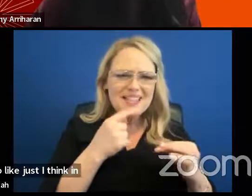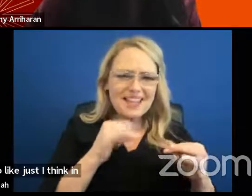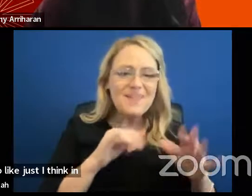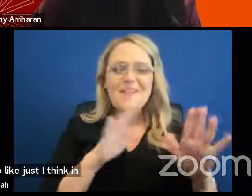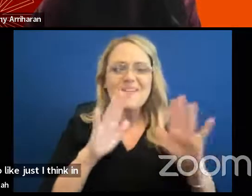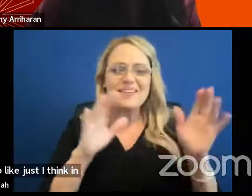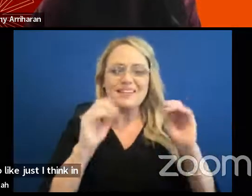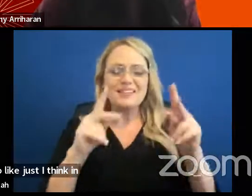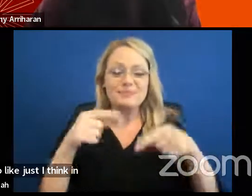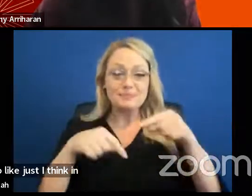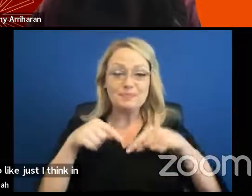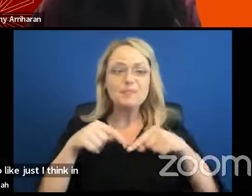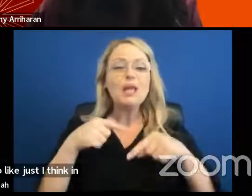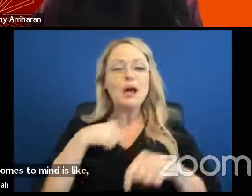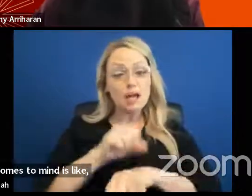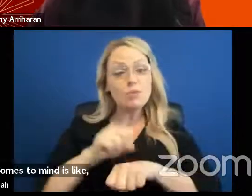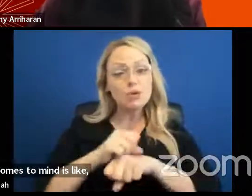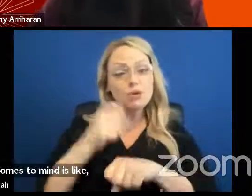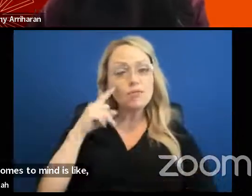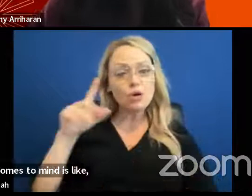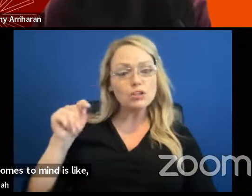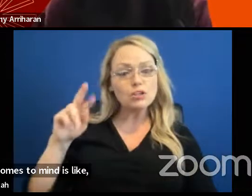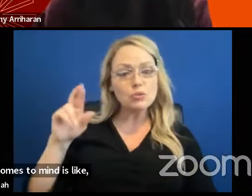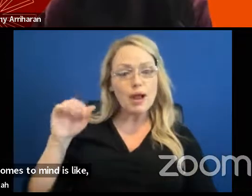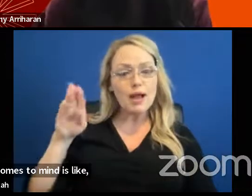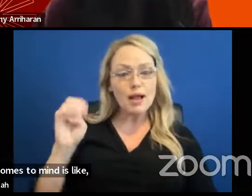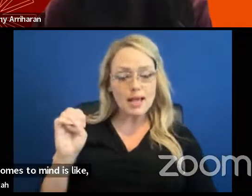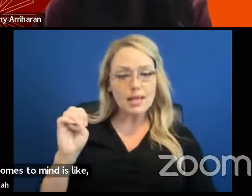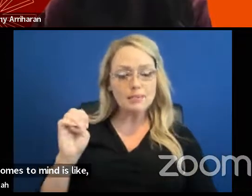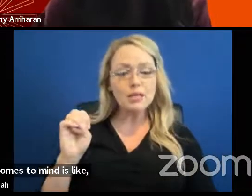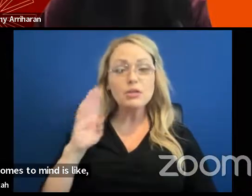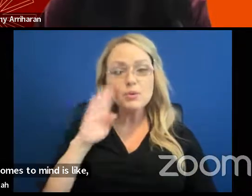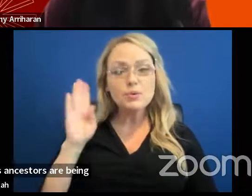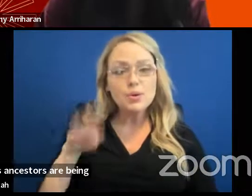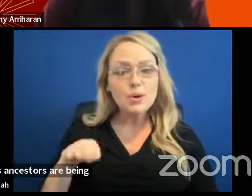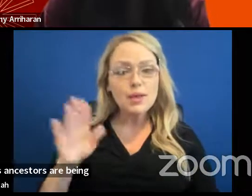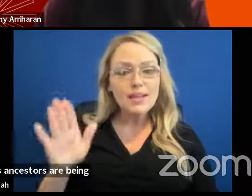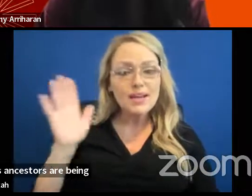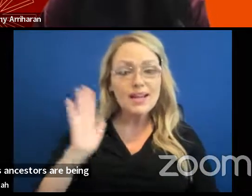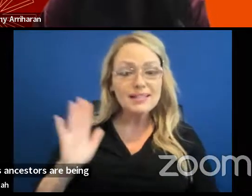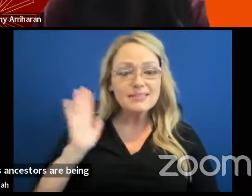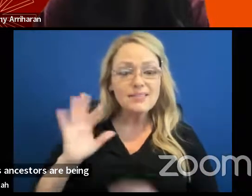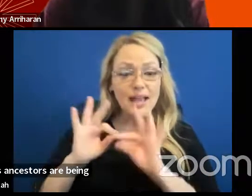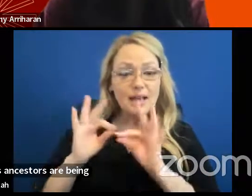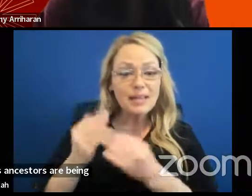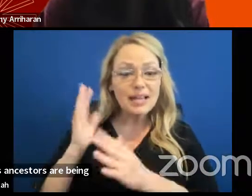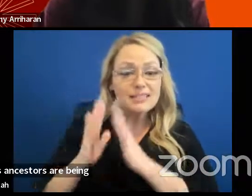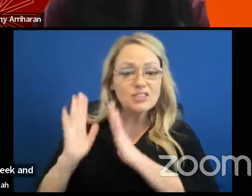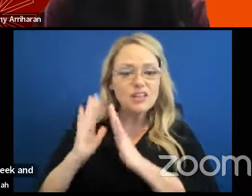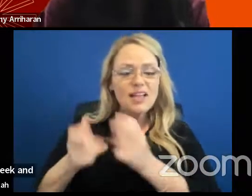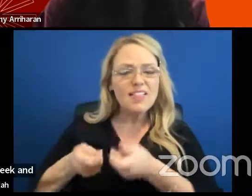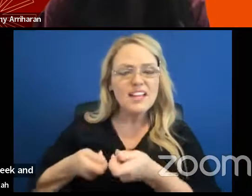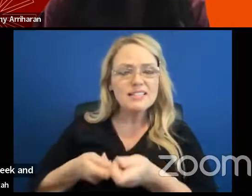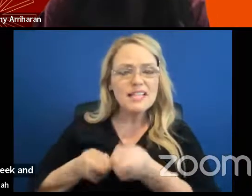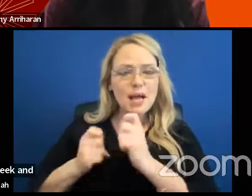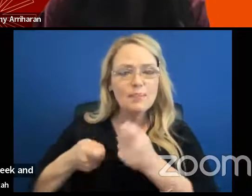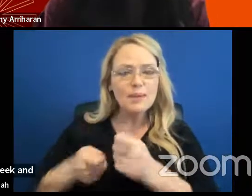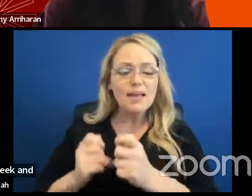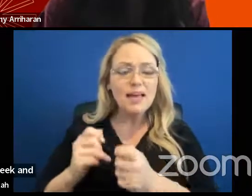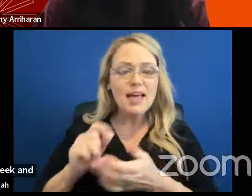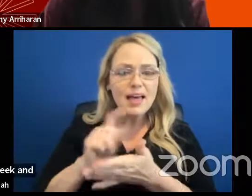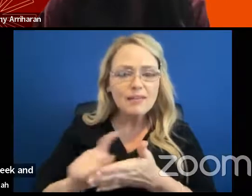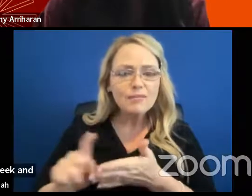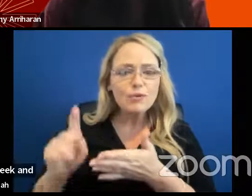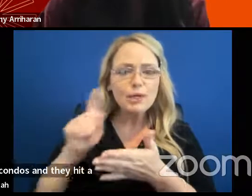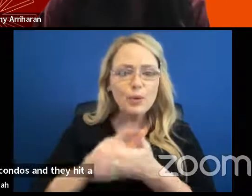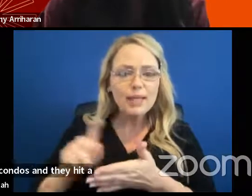I work for a tribe whose ancestors are being dug up every week. They're literally, when they're building condos and they hit a burial, they call